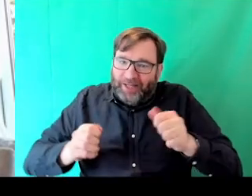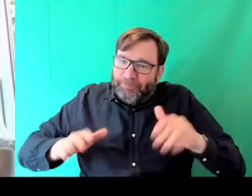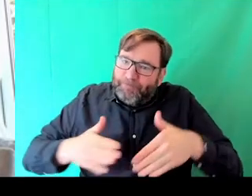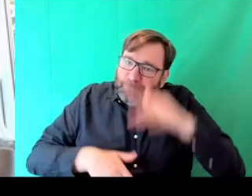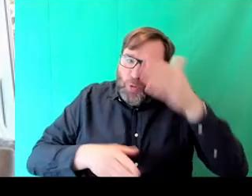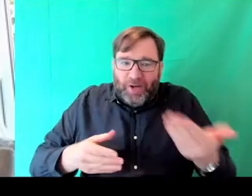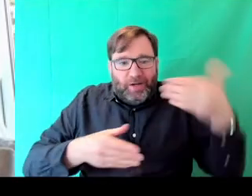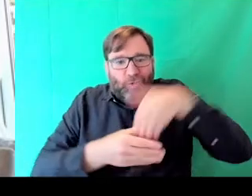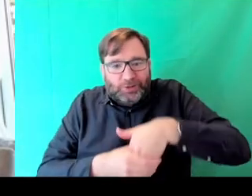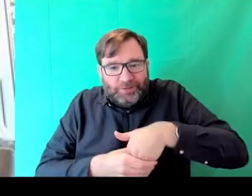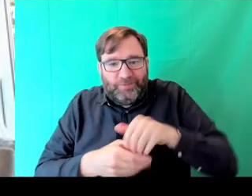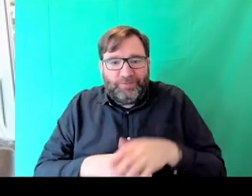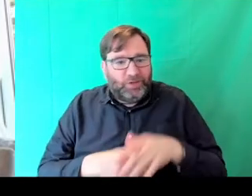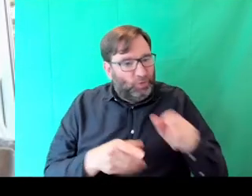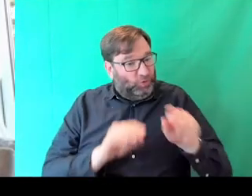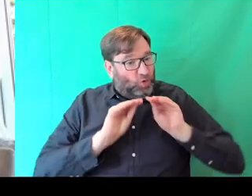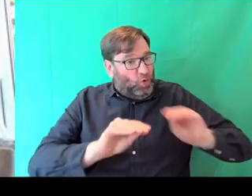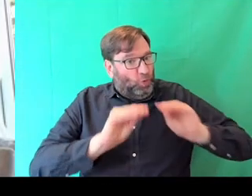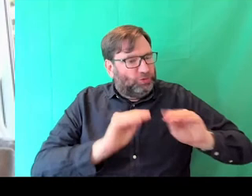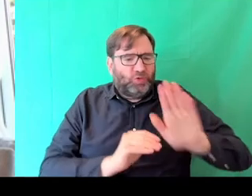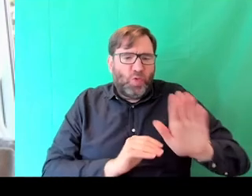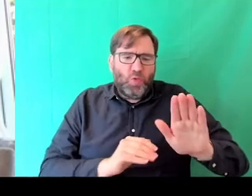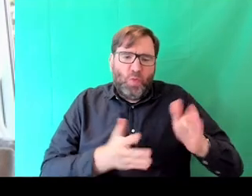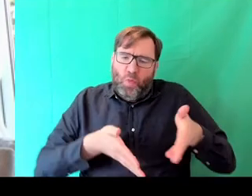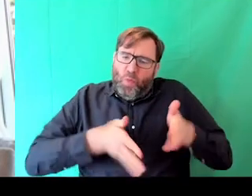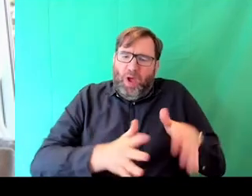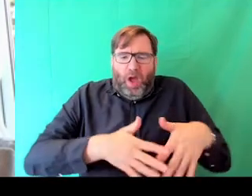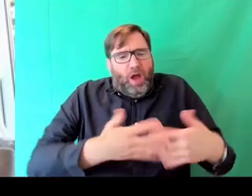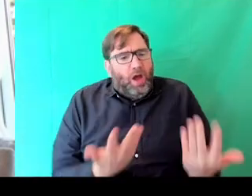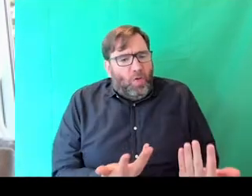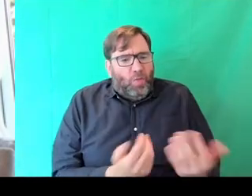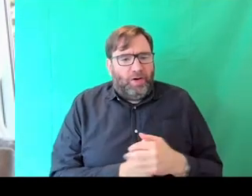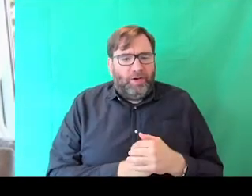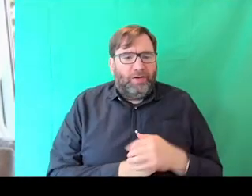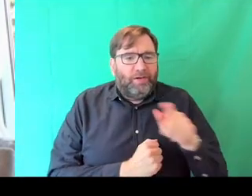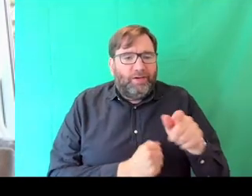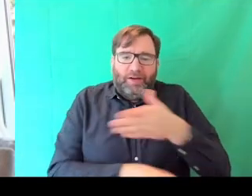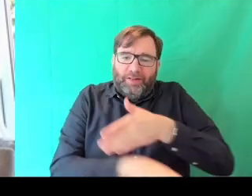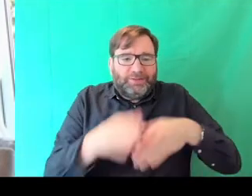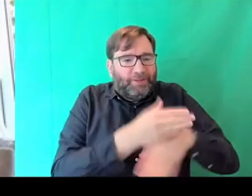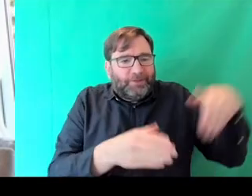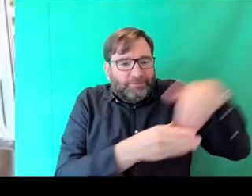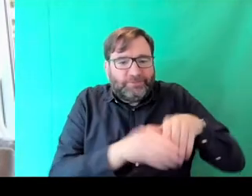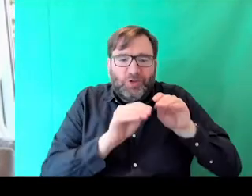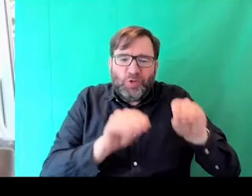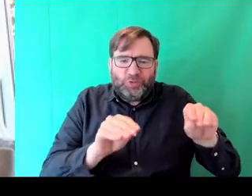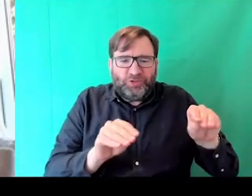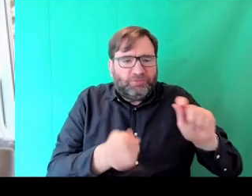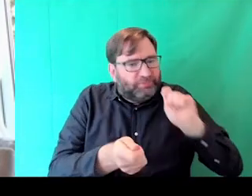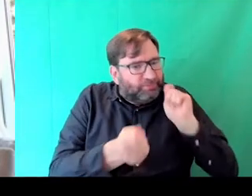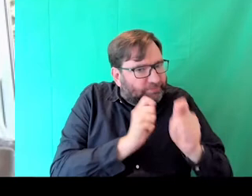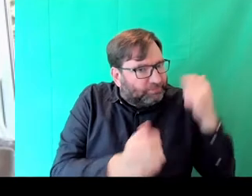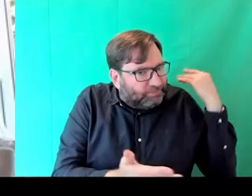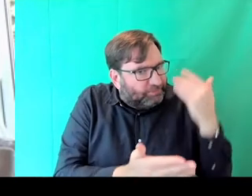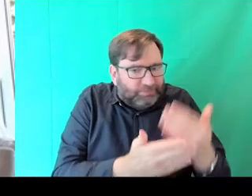time? Yeah, definitely. For me, I think that the biggest thing that I try